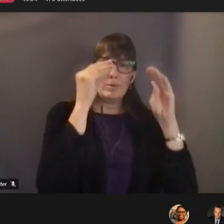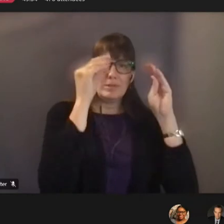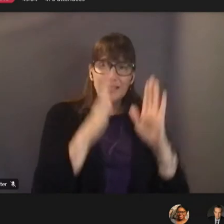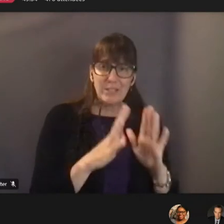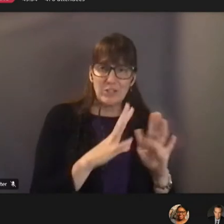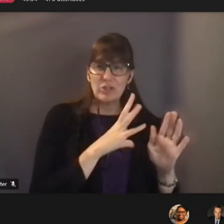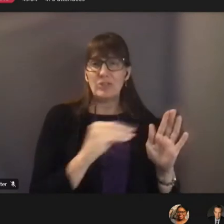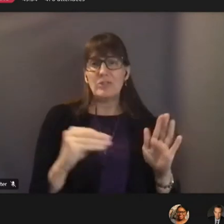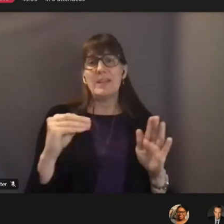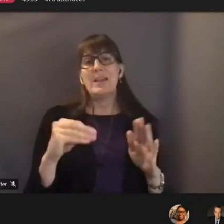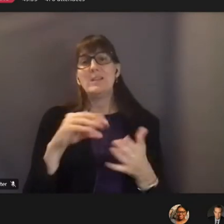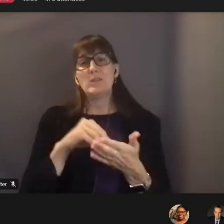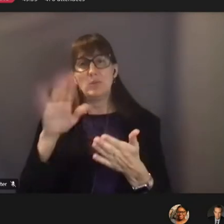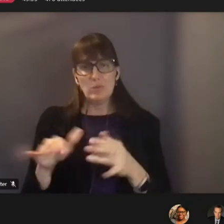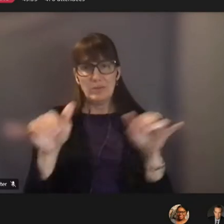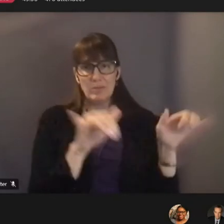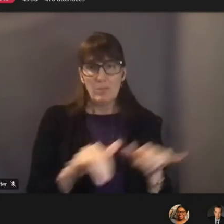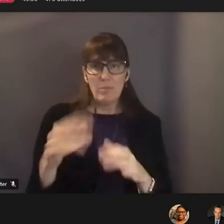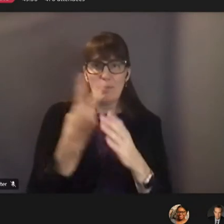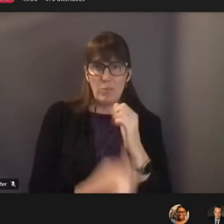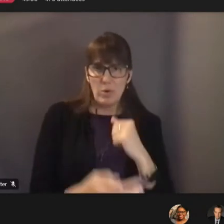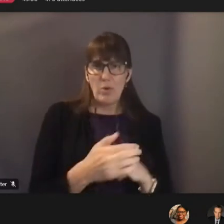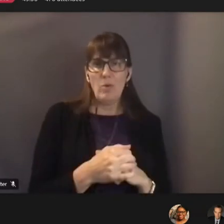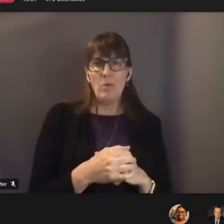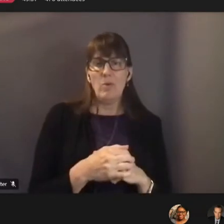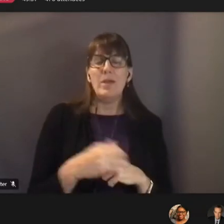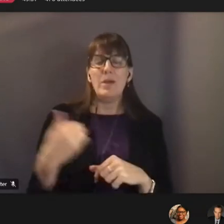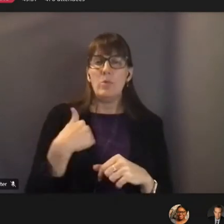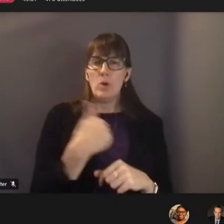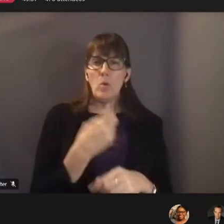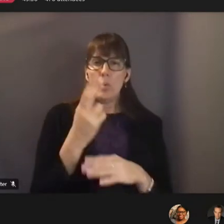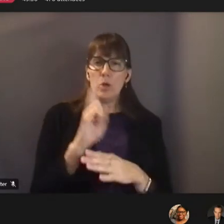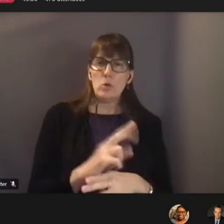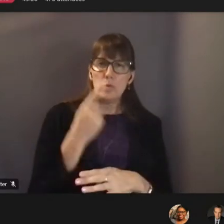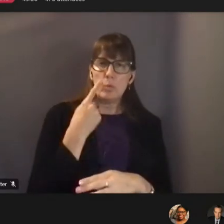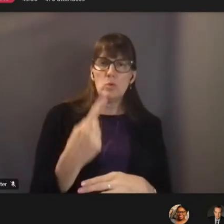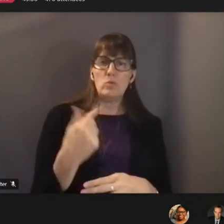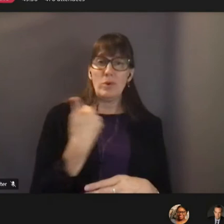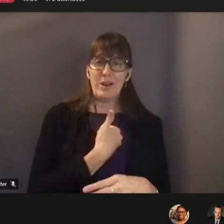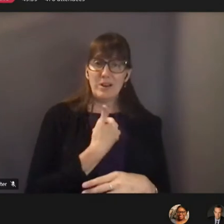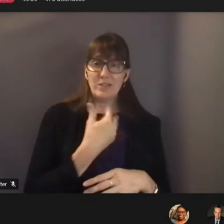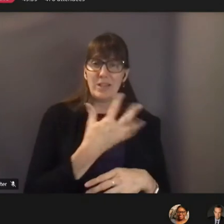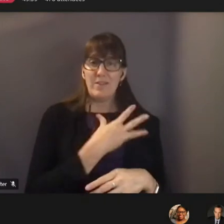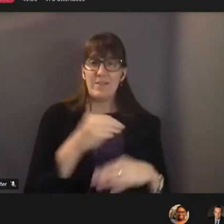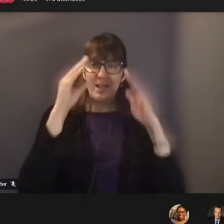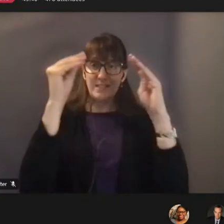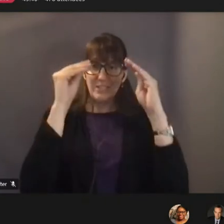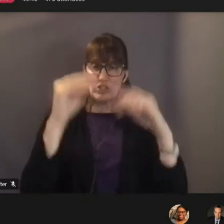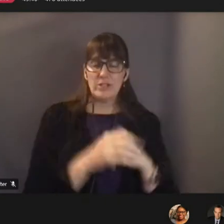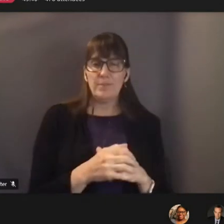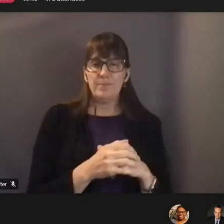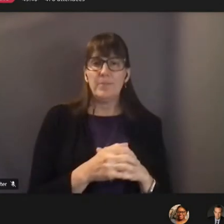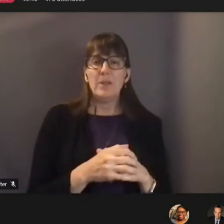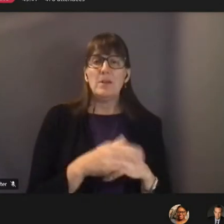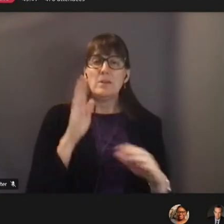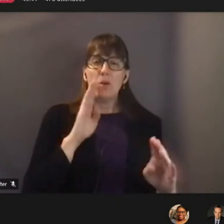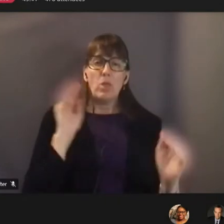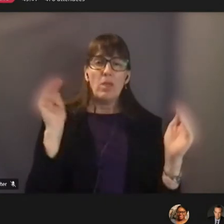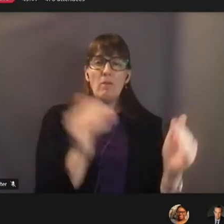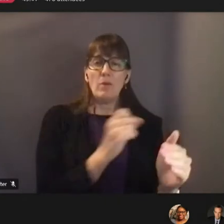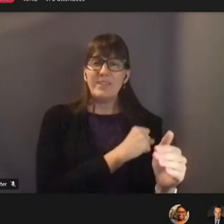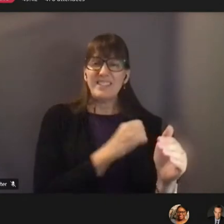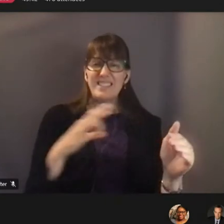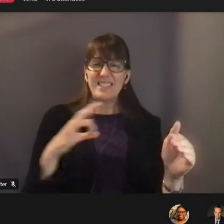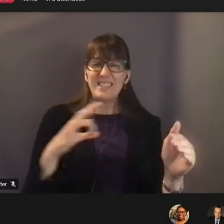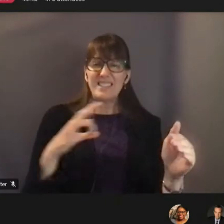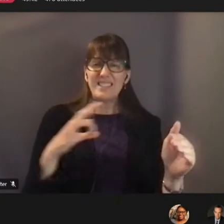to ourselves and to our instruction. Trainings are being developed for school staff, which focus on the importance of adult SEL skills as well